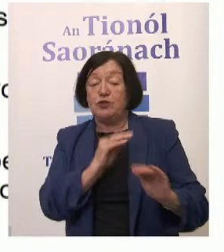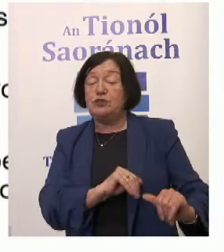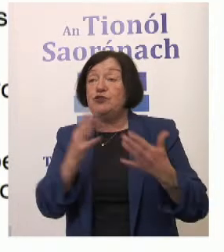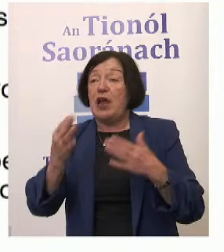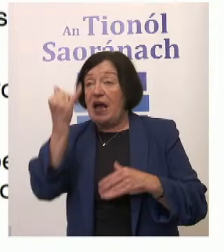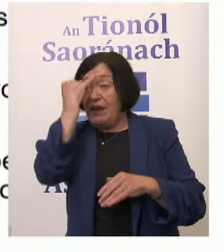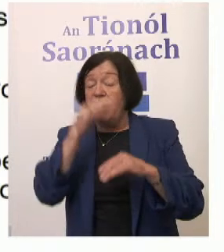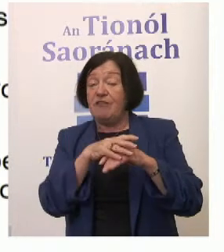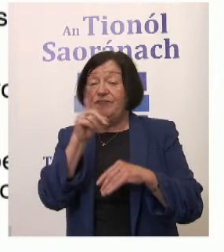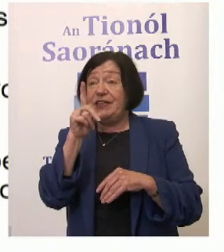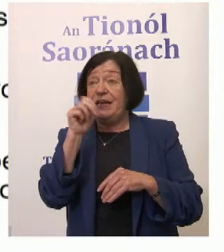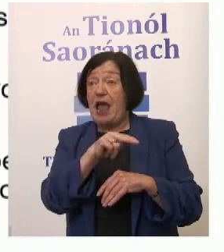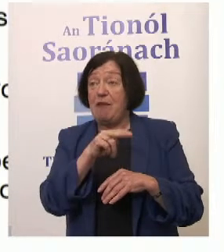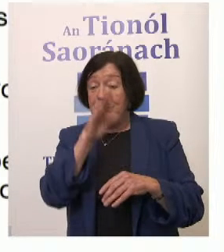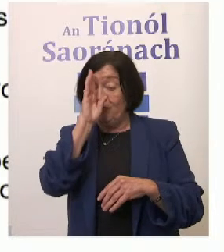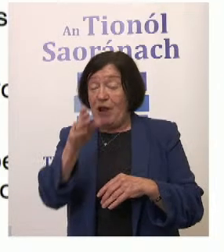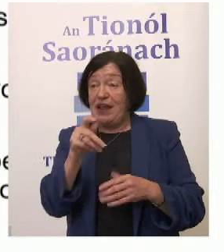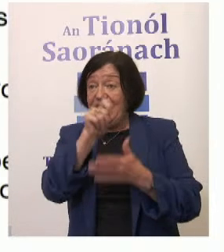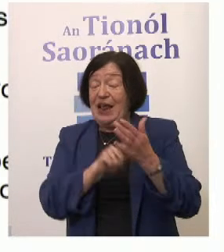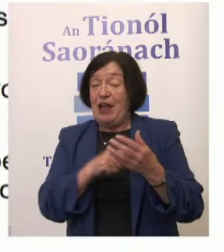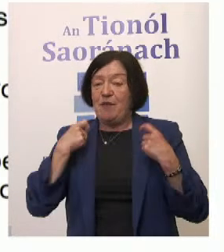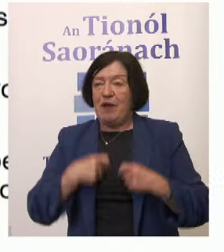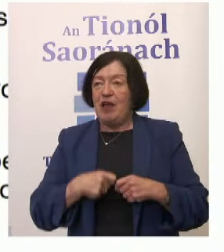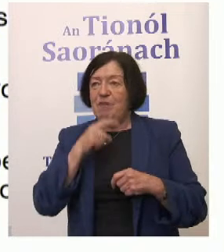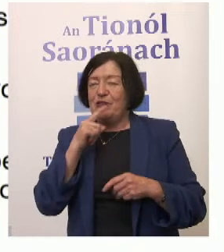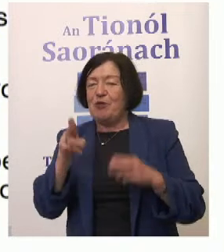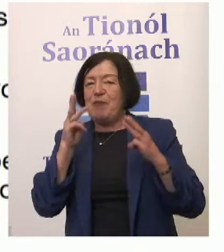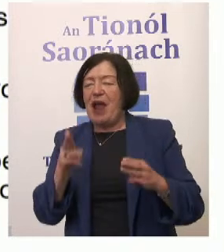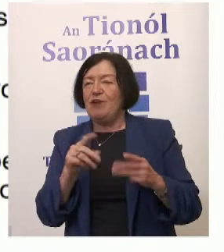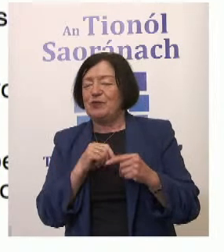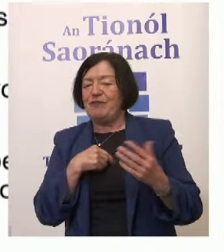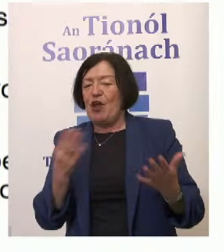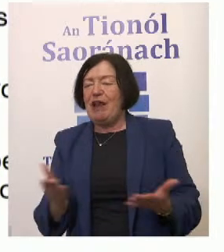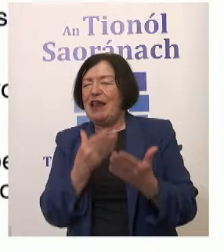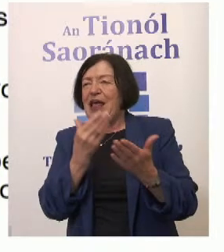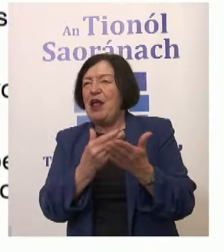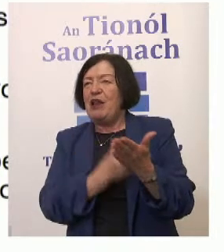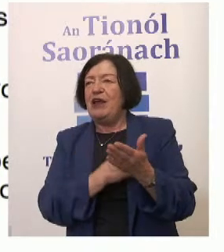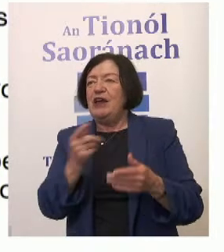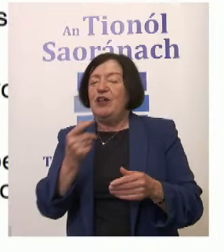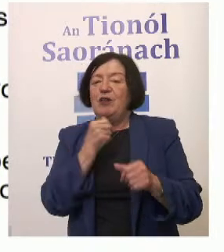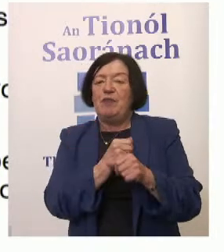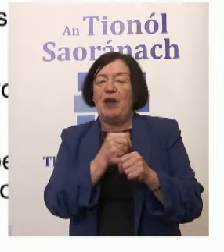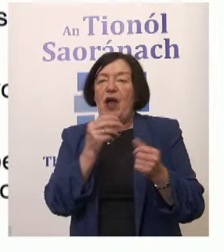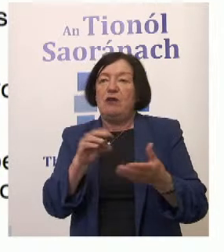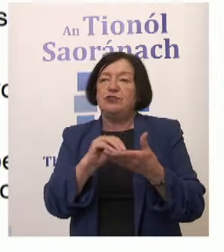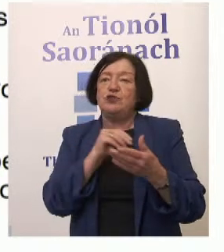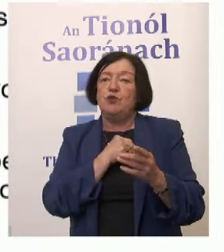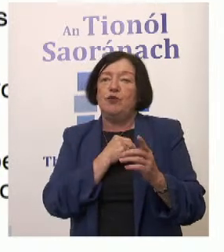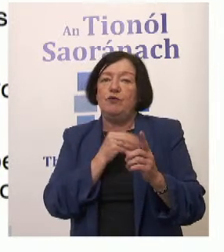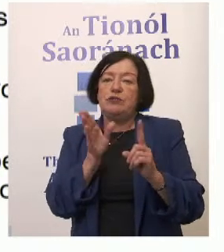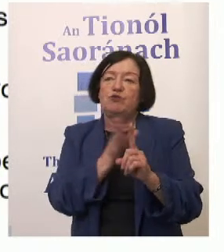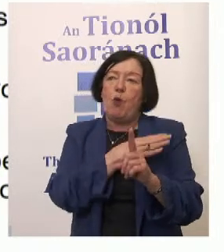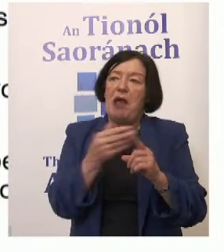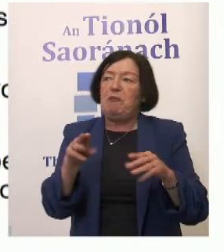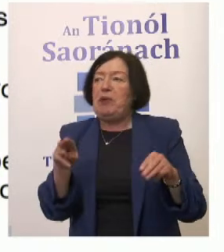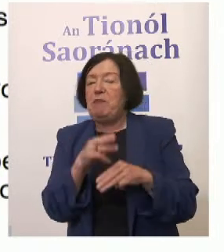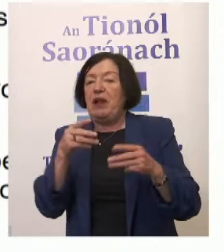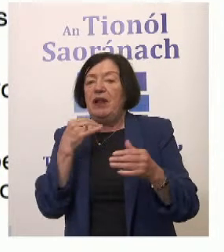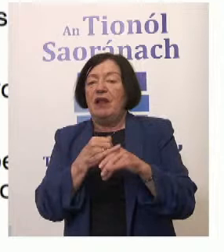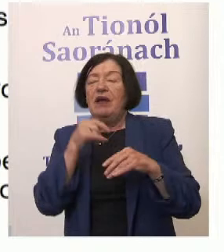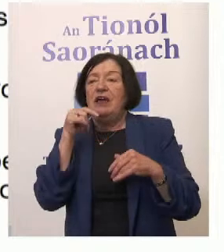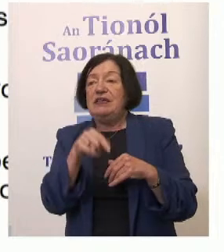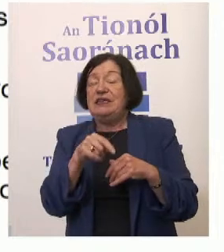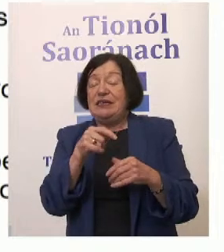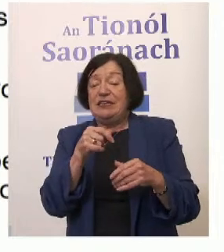idea of a directly elected mayor, but the powers were very, very light. If you look back at the legislation, they were about sort of moral suasion, if anything else. So in other words, we'll set up a